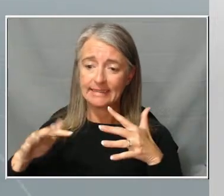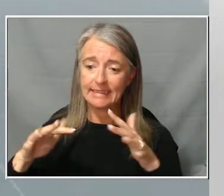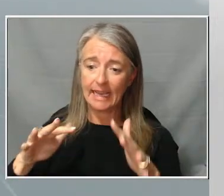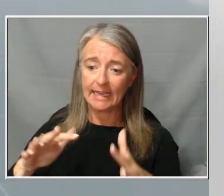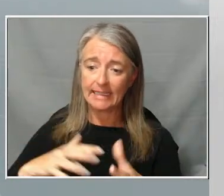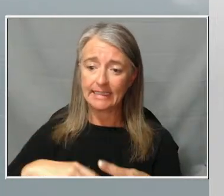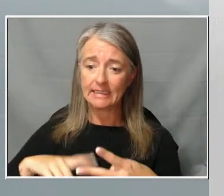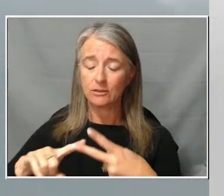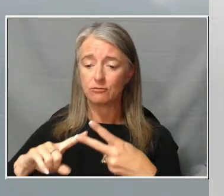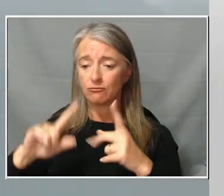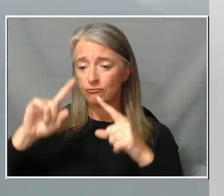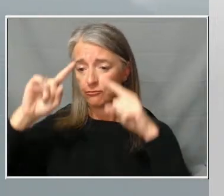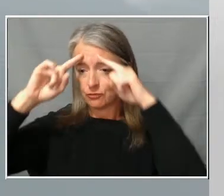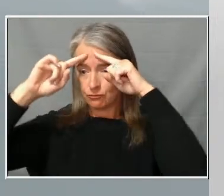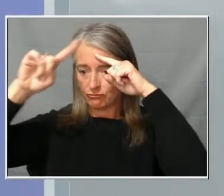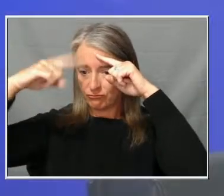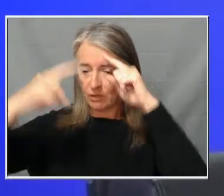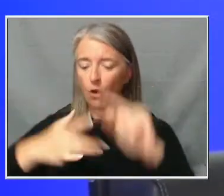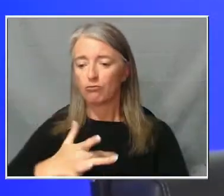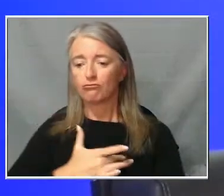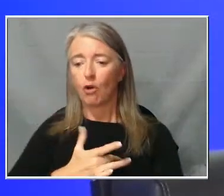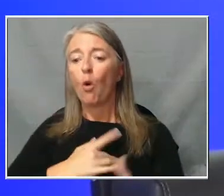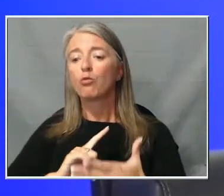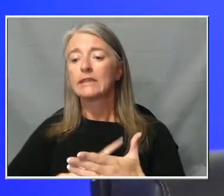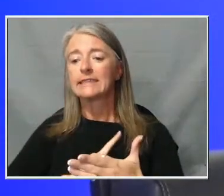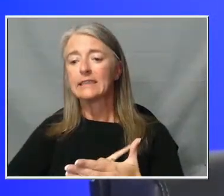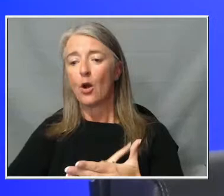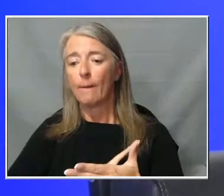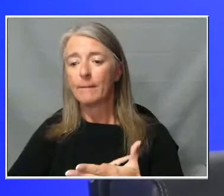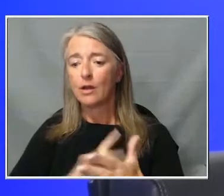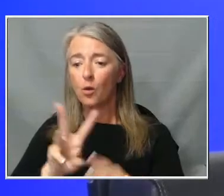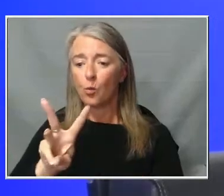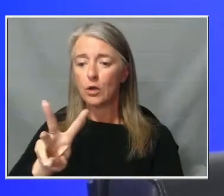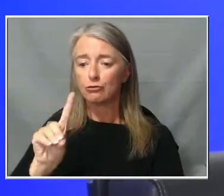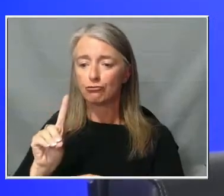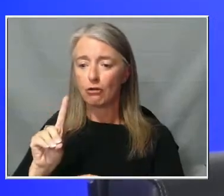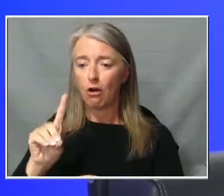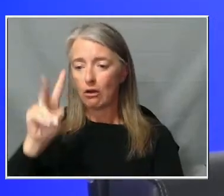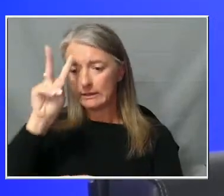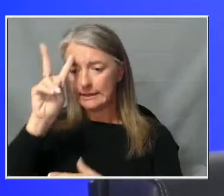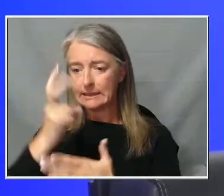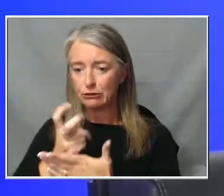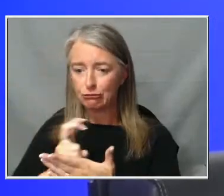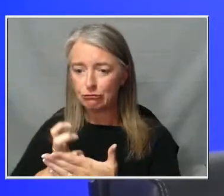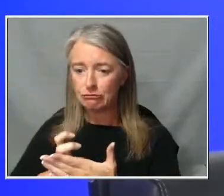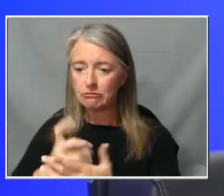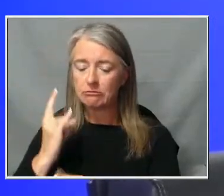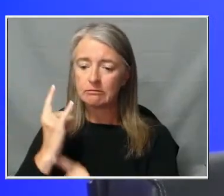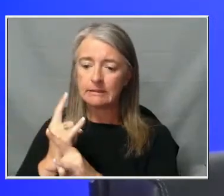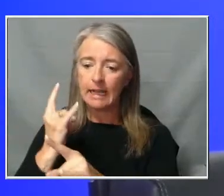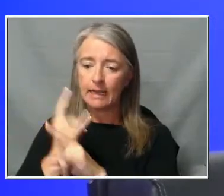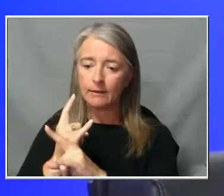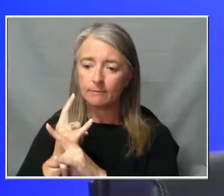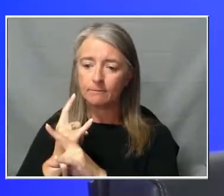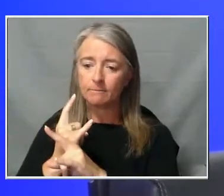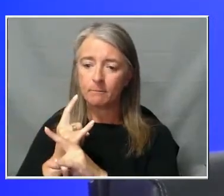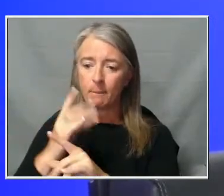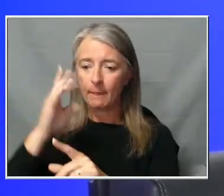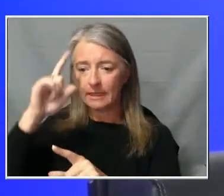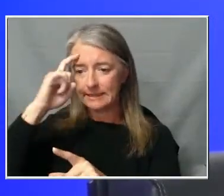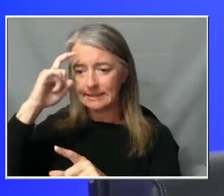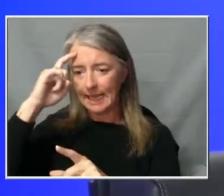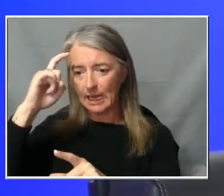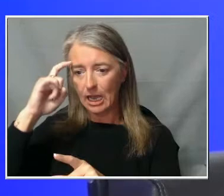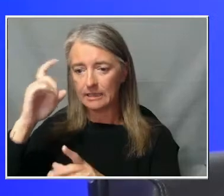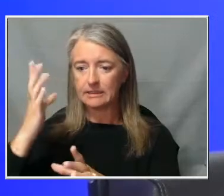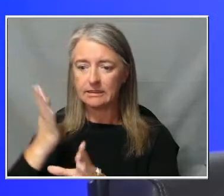racing heartbeat, you are having withdrawal seizures, you could have alcohol-induced psychotic disorder, and